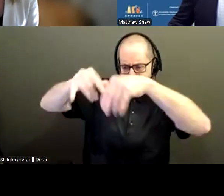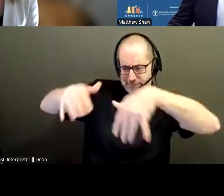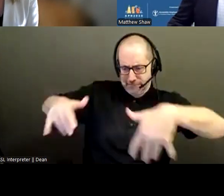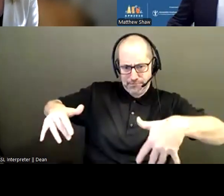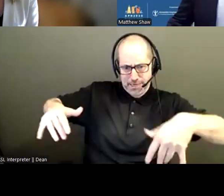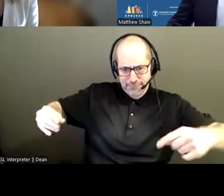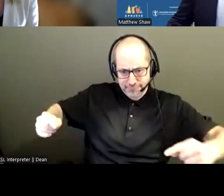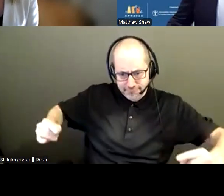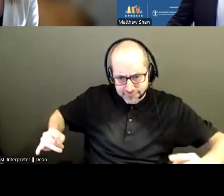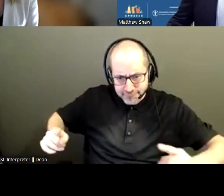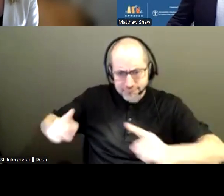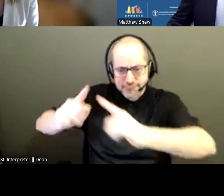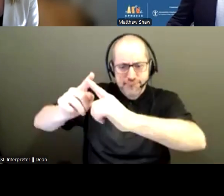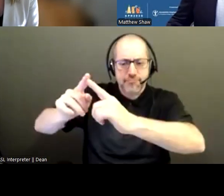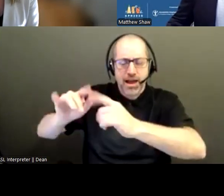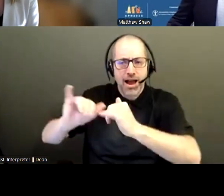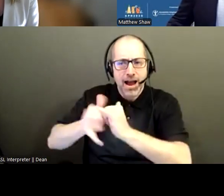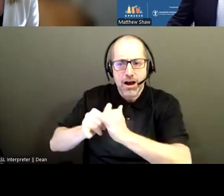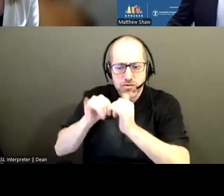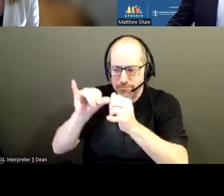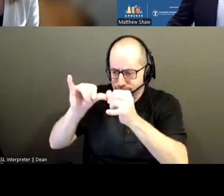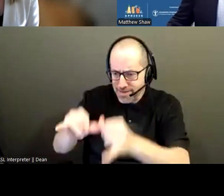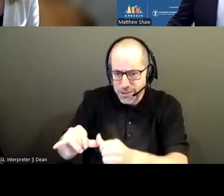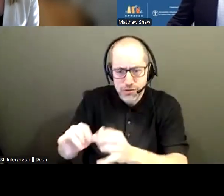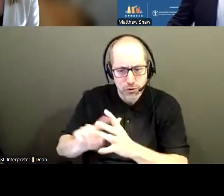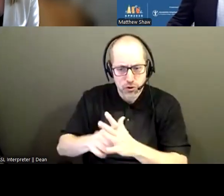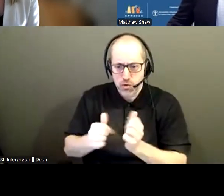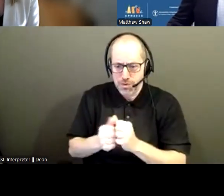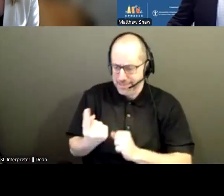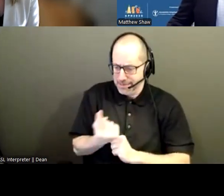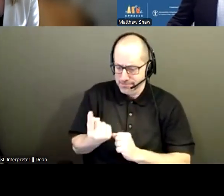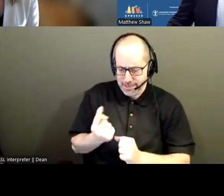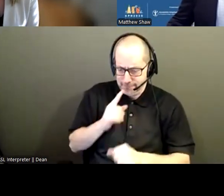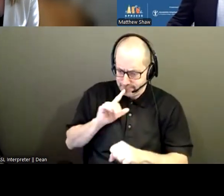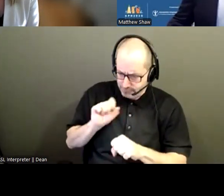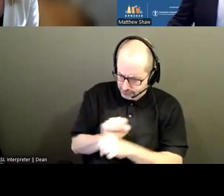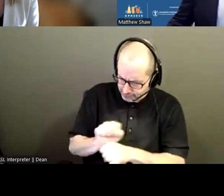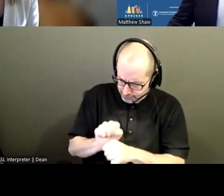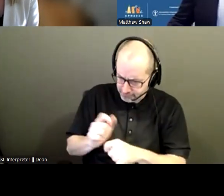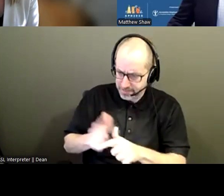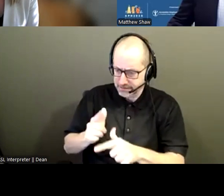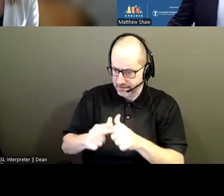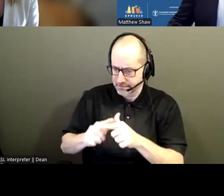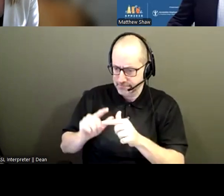can use, something tangible that then we can maybe also share with others.